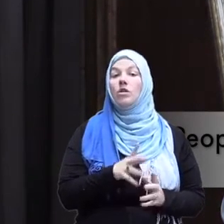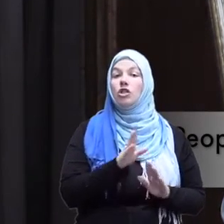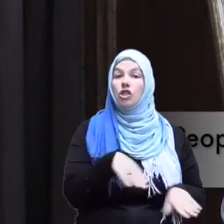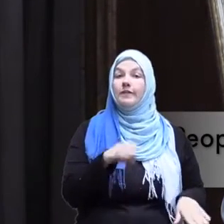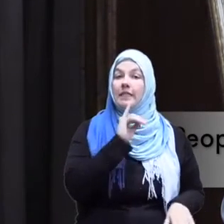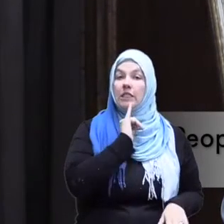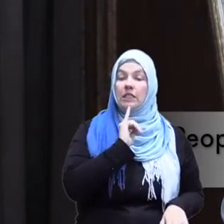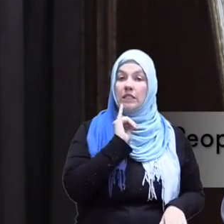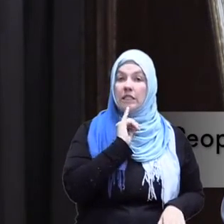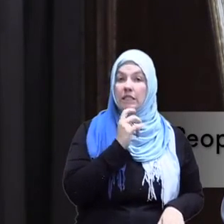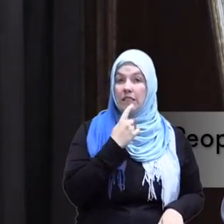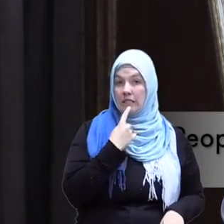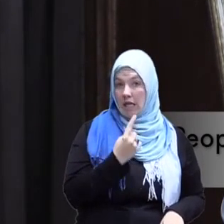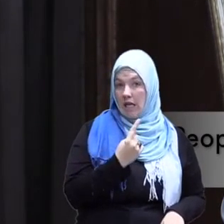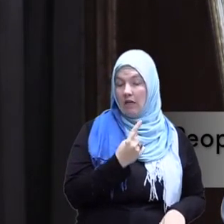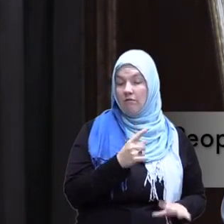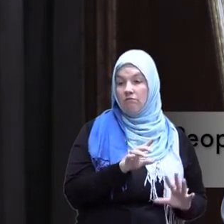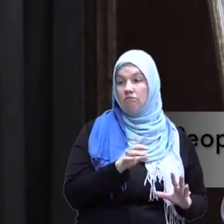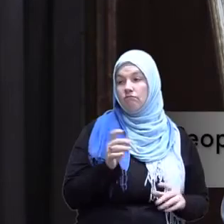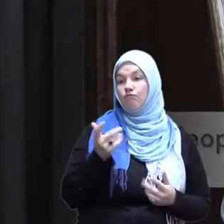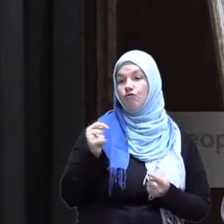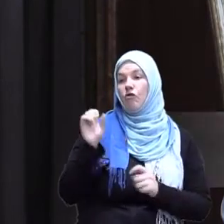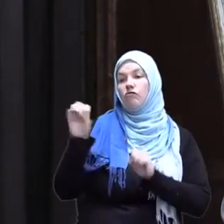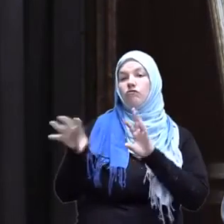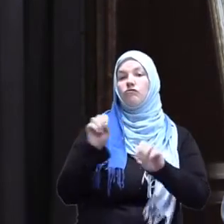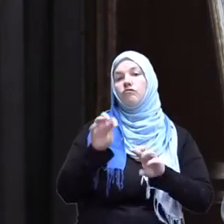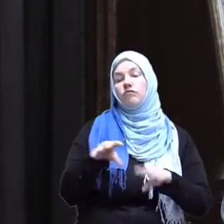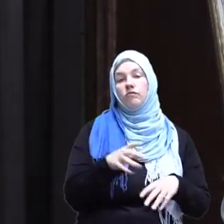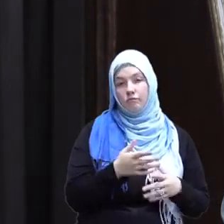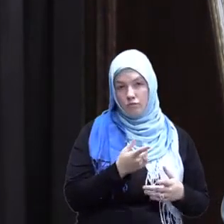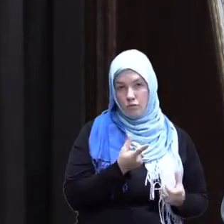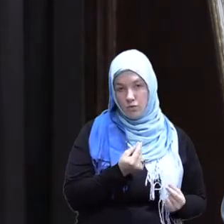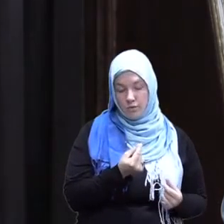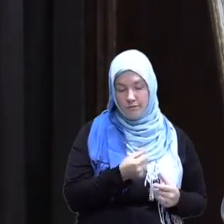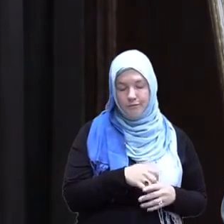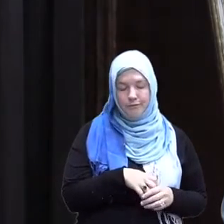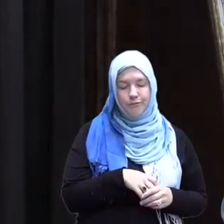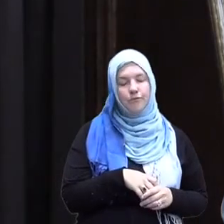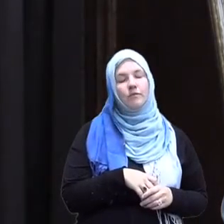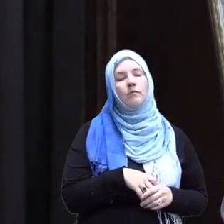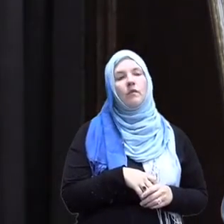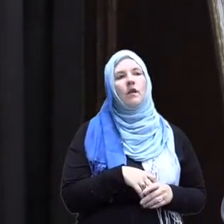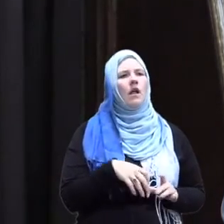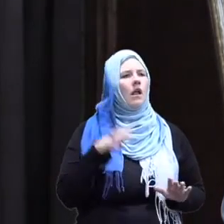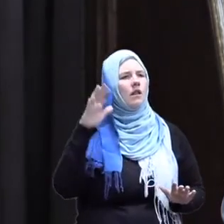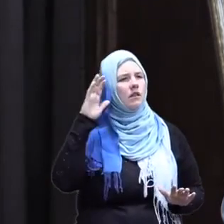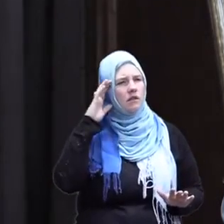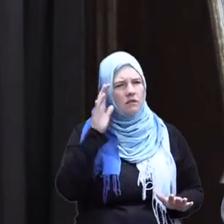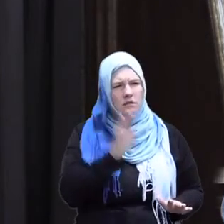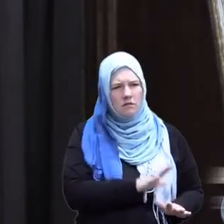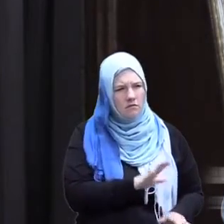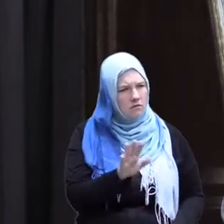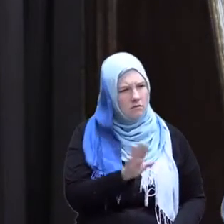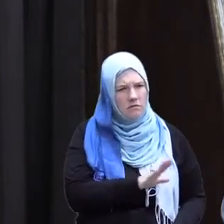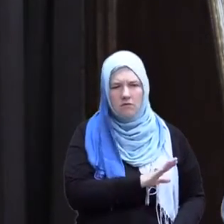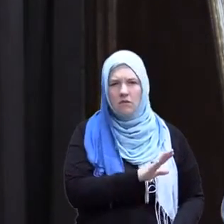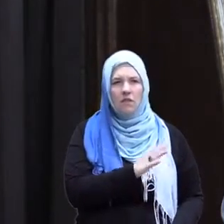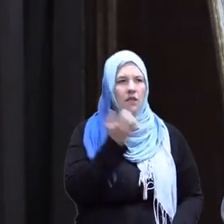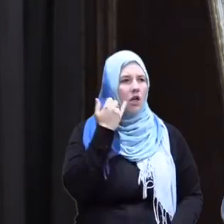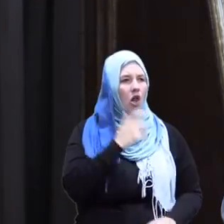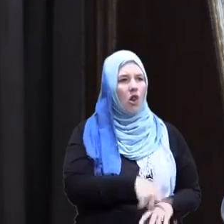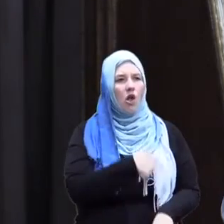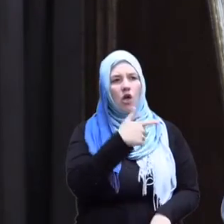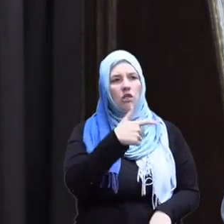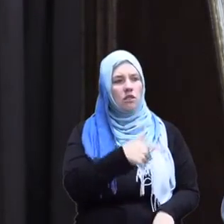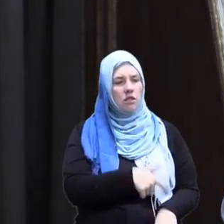that they threw at people to give them relief. Listen, No matter how long you go to hellfire,